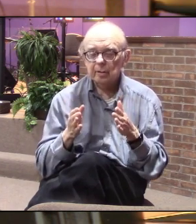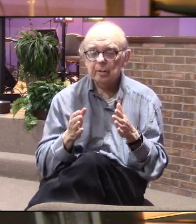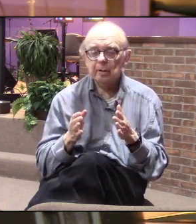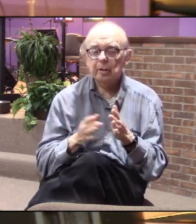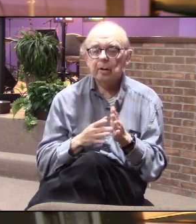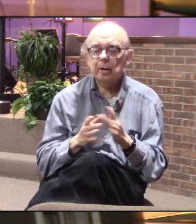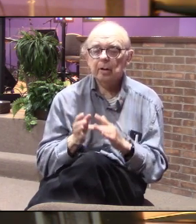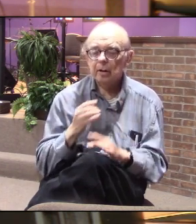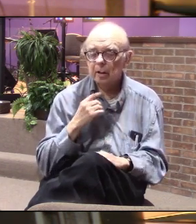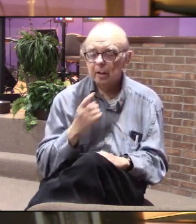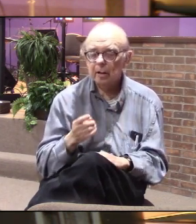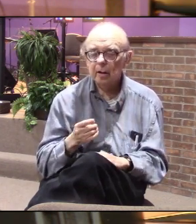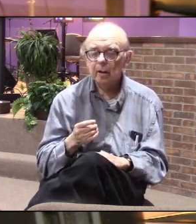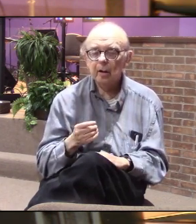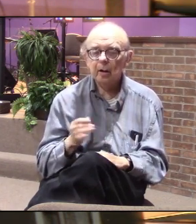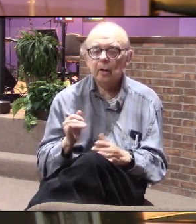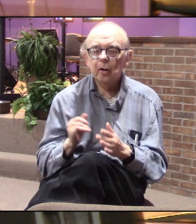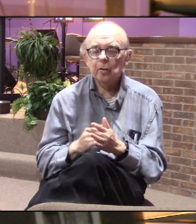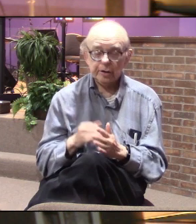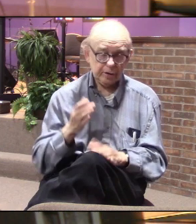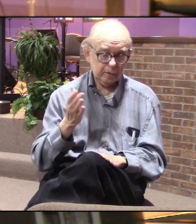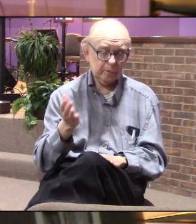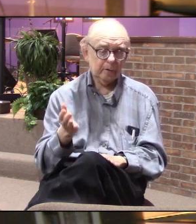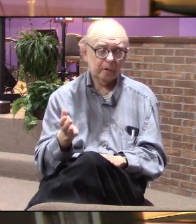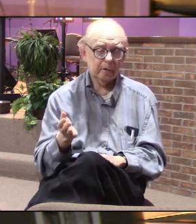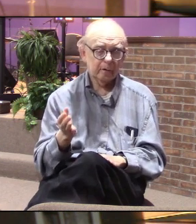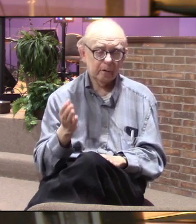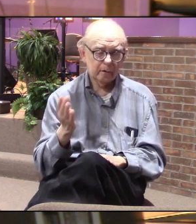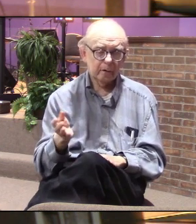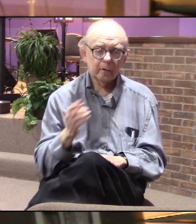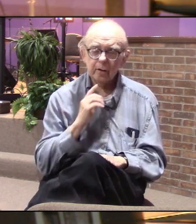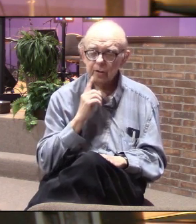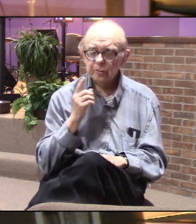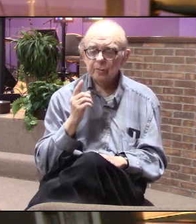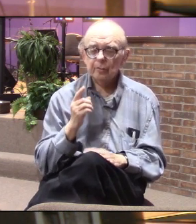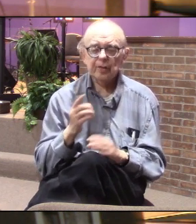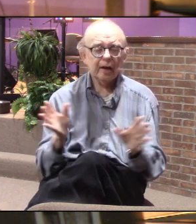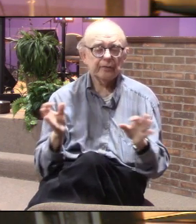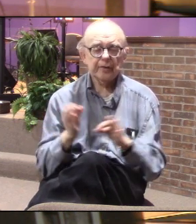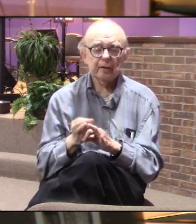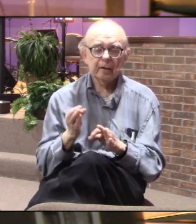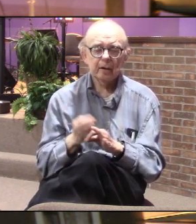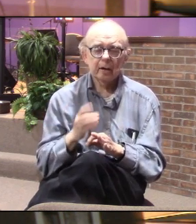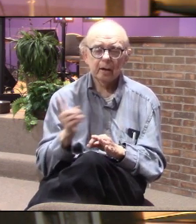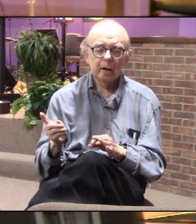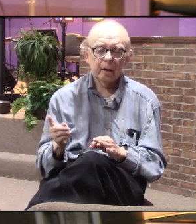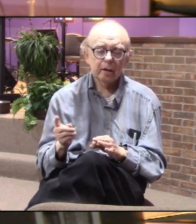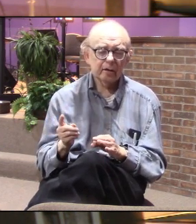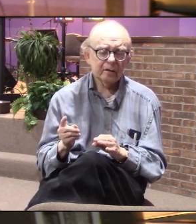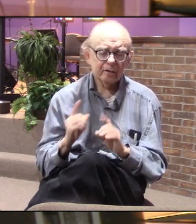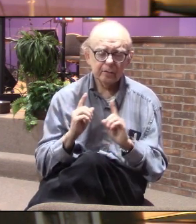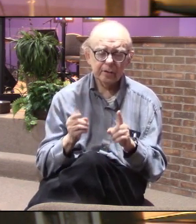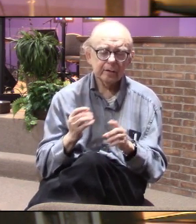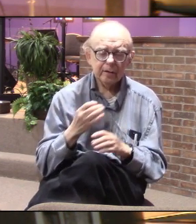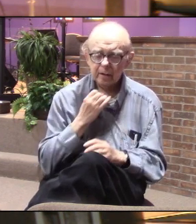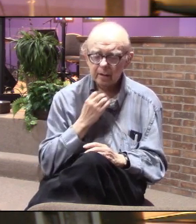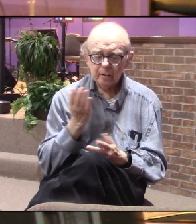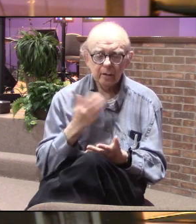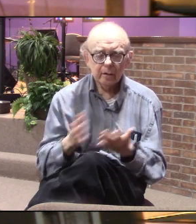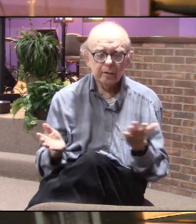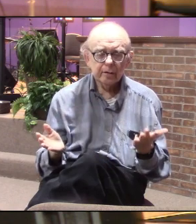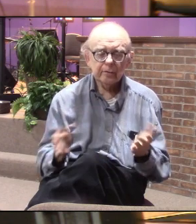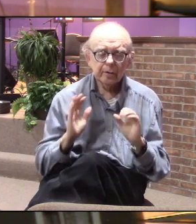says that you who are faithless and you intend evil, you keep asking for